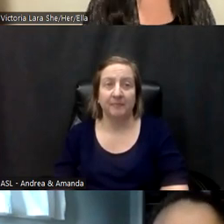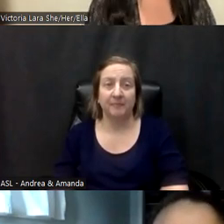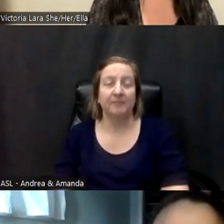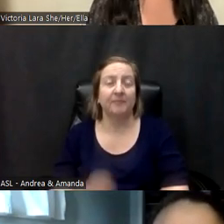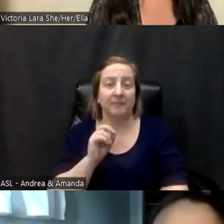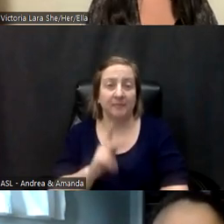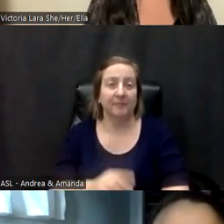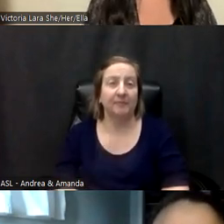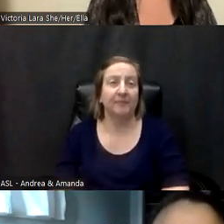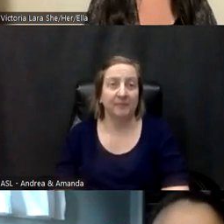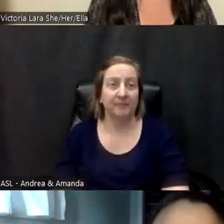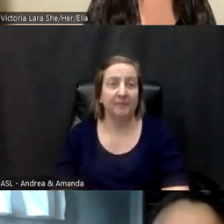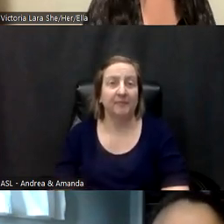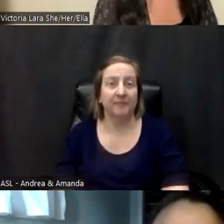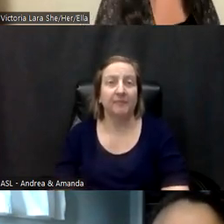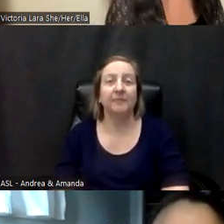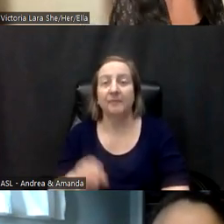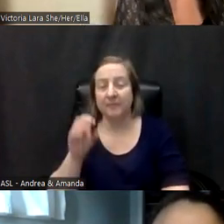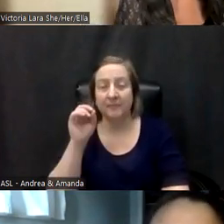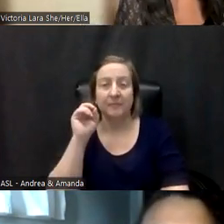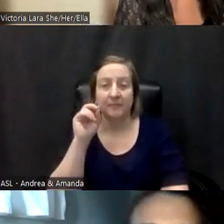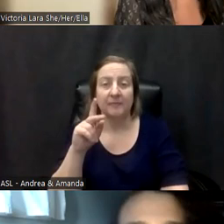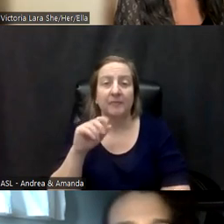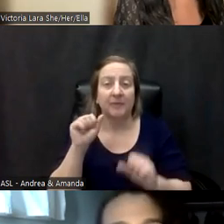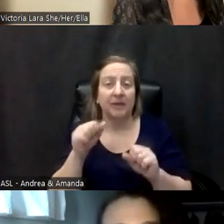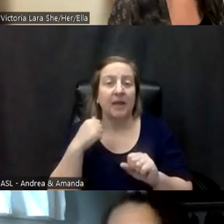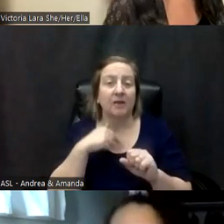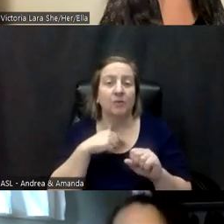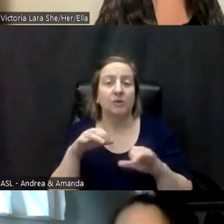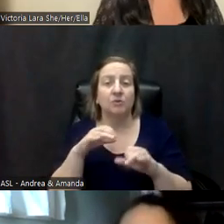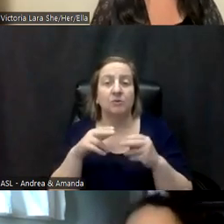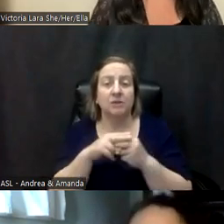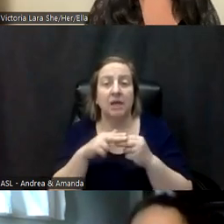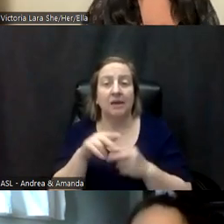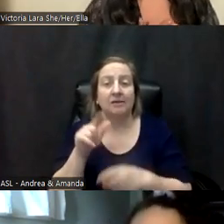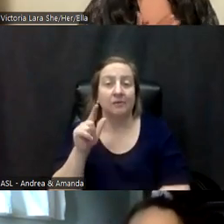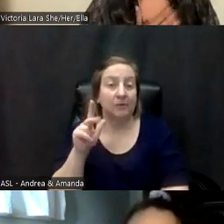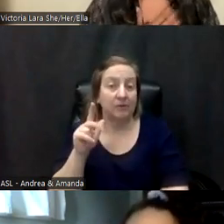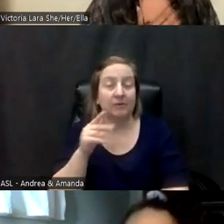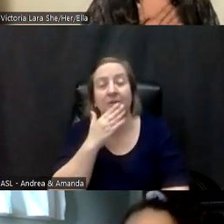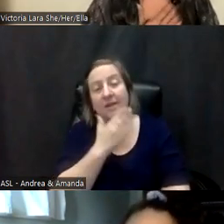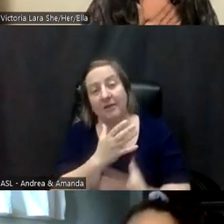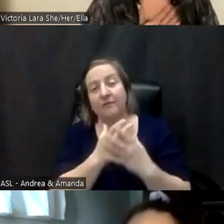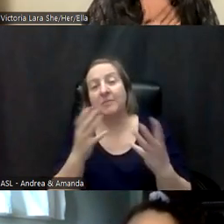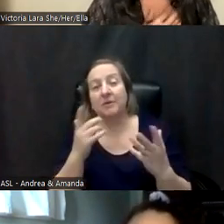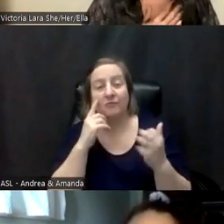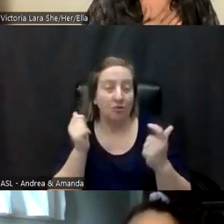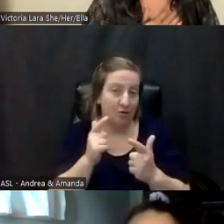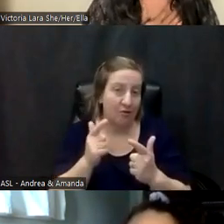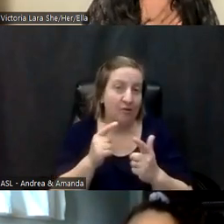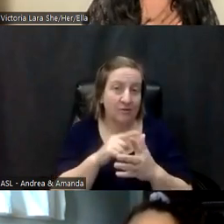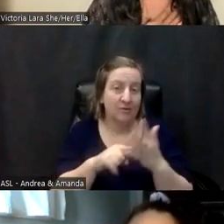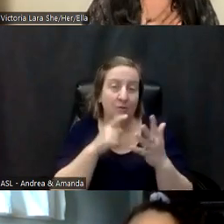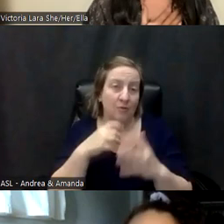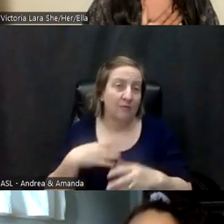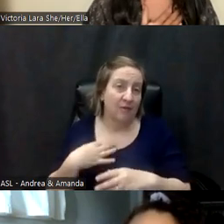Okay. Okay, then can we go to slide 23? Thank you very much for all the ones that